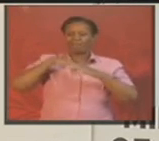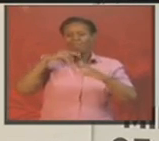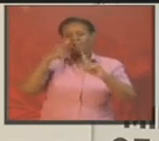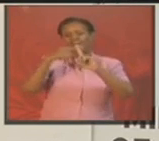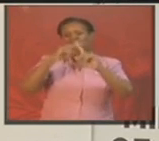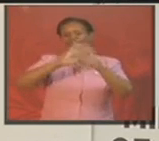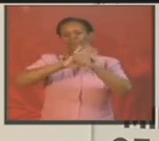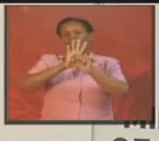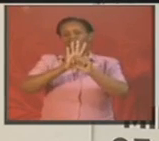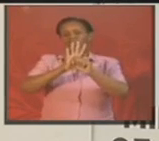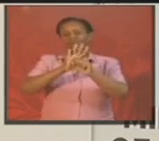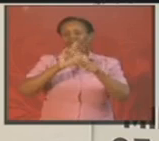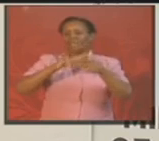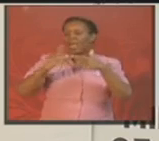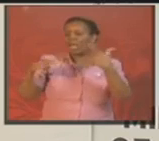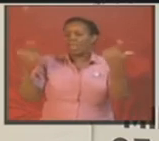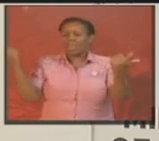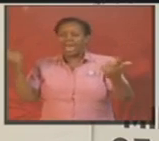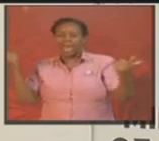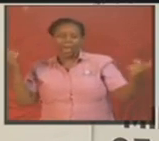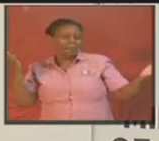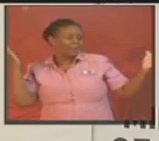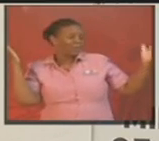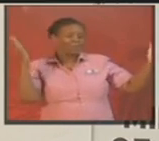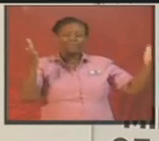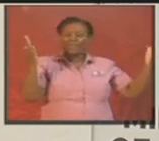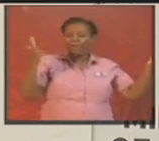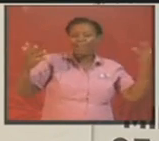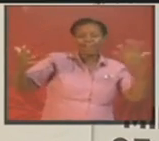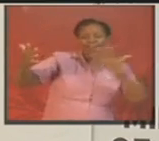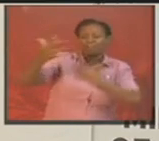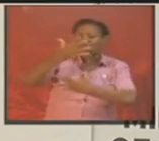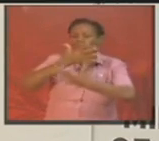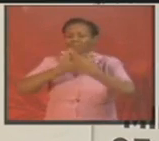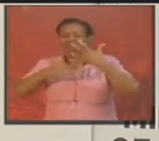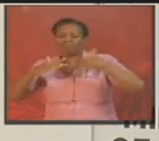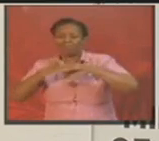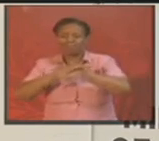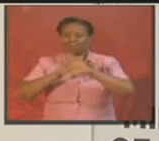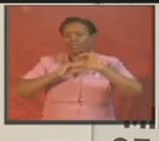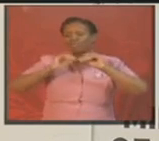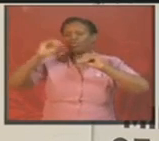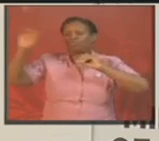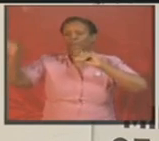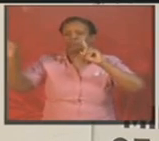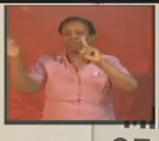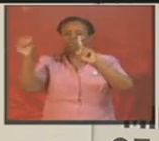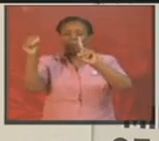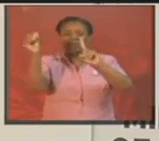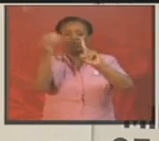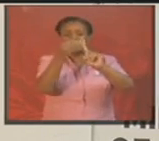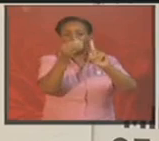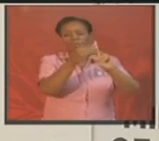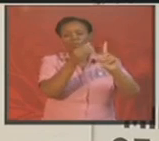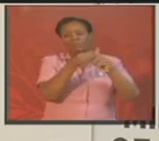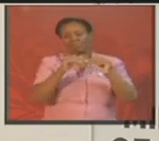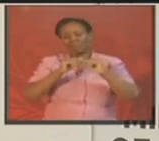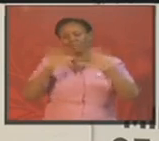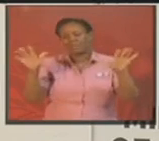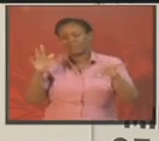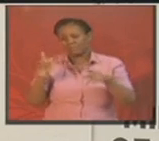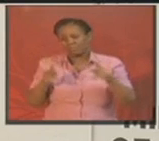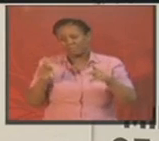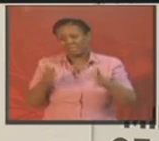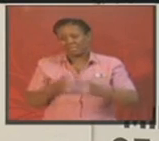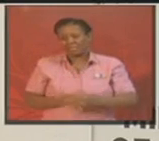infective droplets even if you don't know you're ill. Also, the physical distancing, which reduces your risk of droplets getting to you or from you to